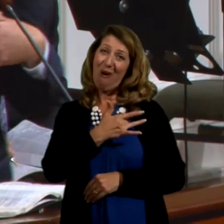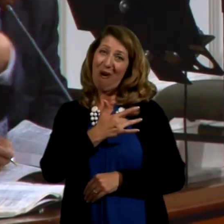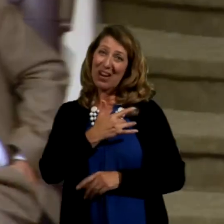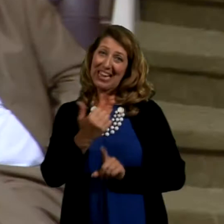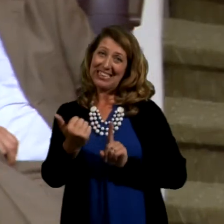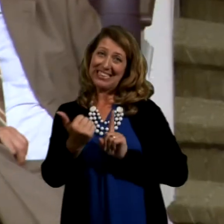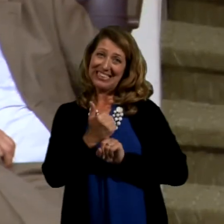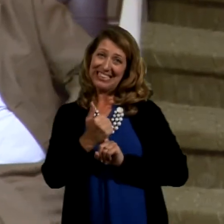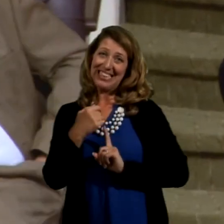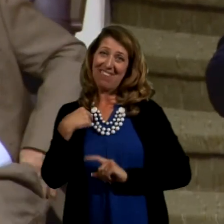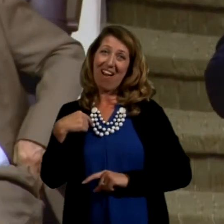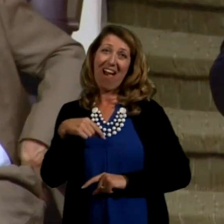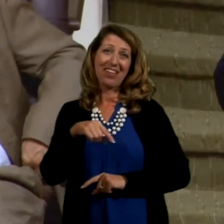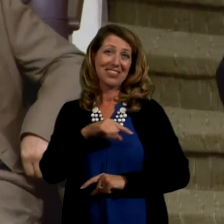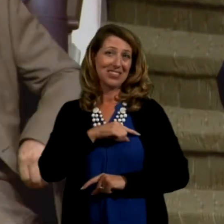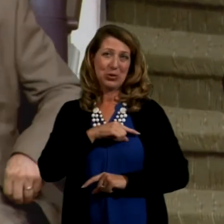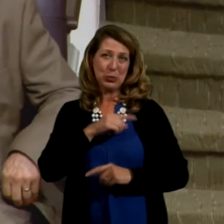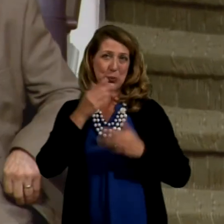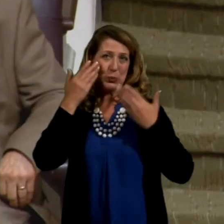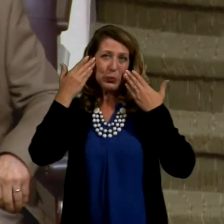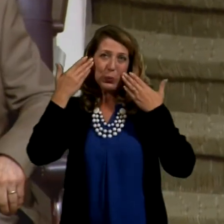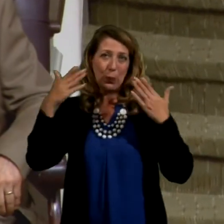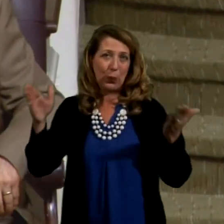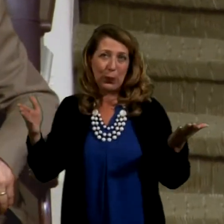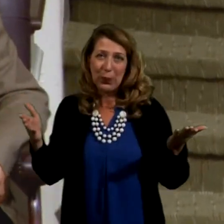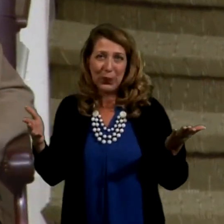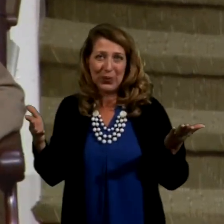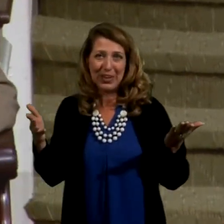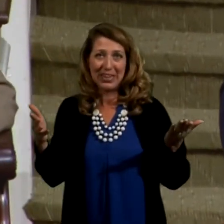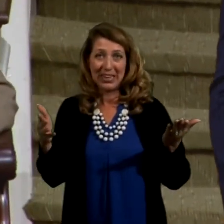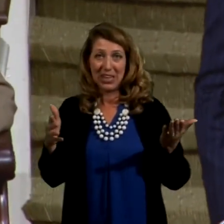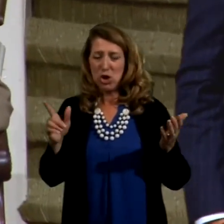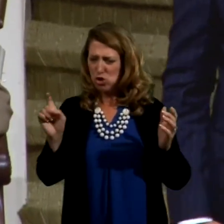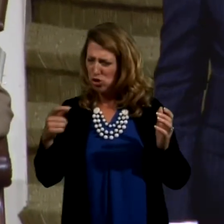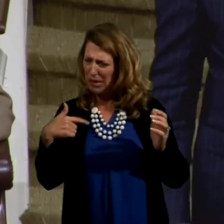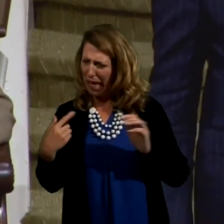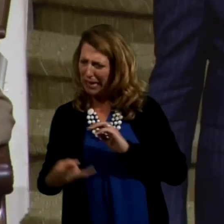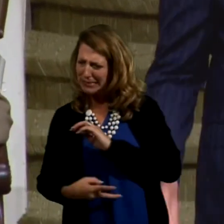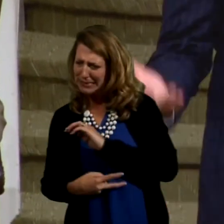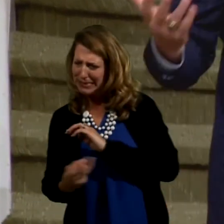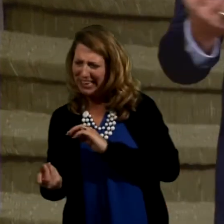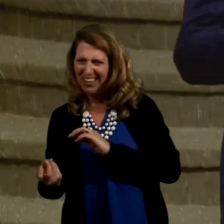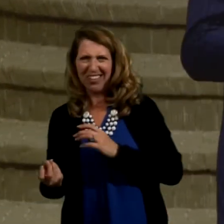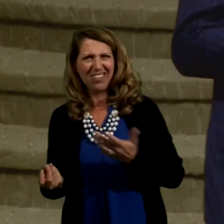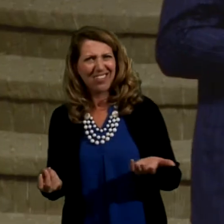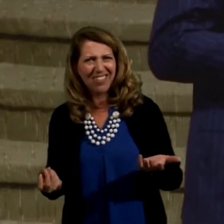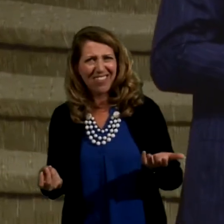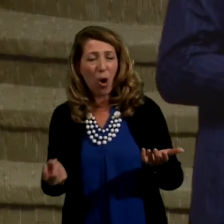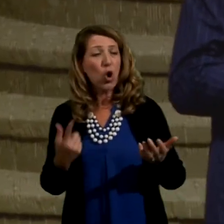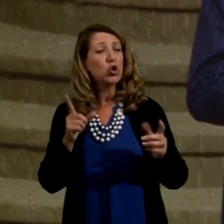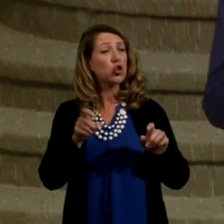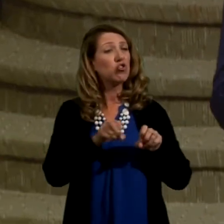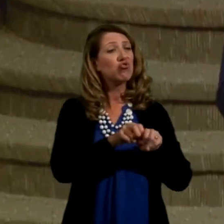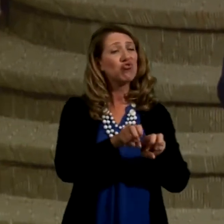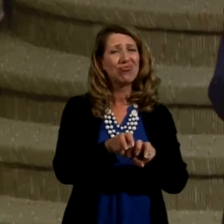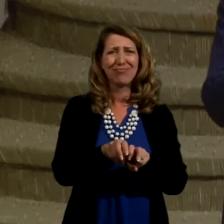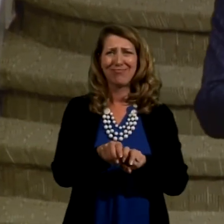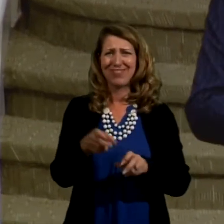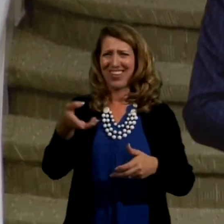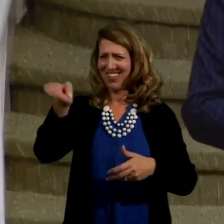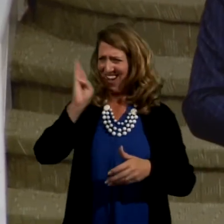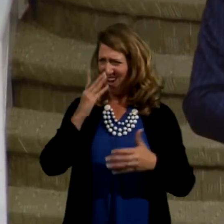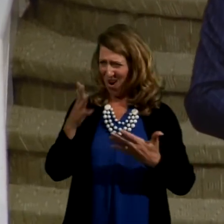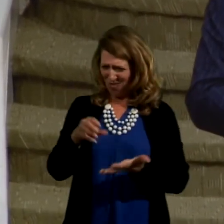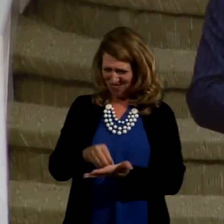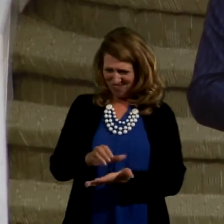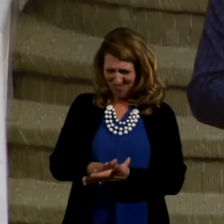and desperately wicked could know it. You don't have to wonder whether you should steal or not. You don't have to wonder if you're going to be a fornicator or not. God's already told you what